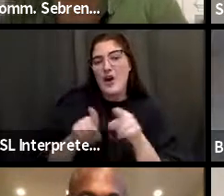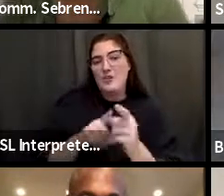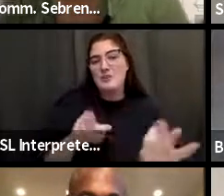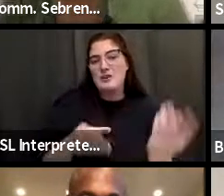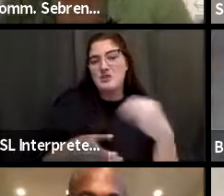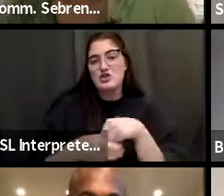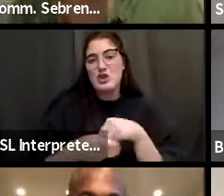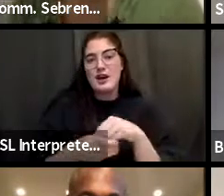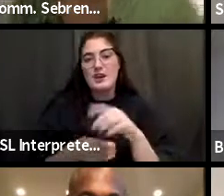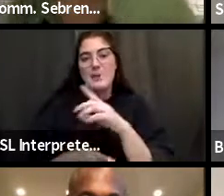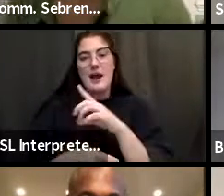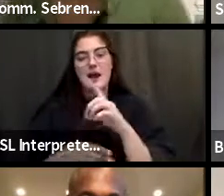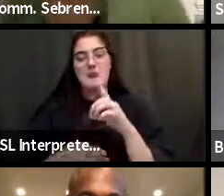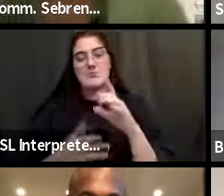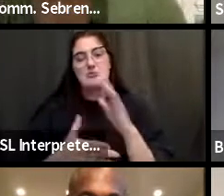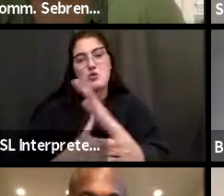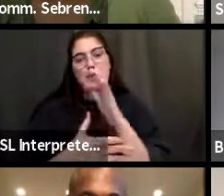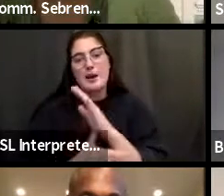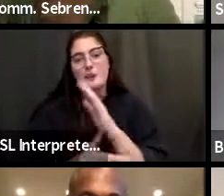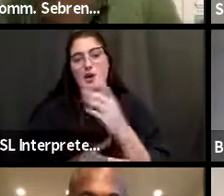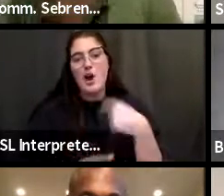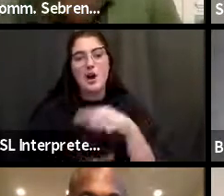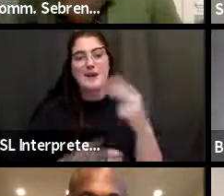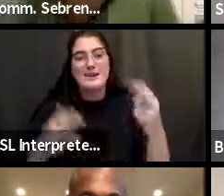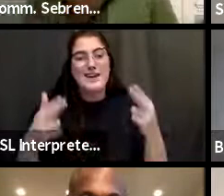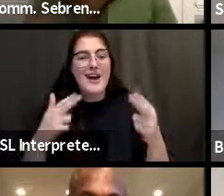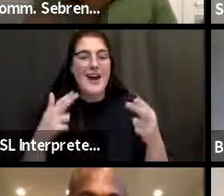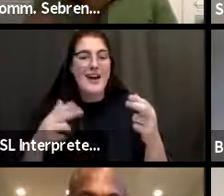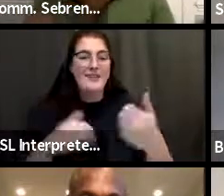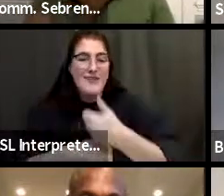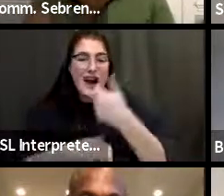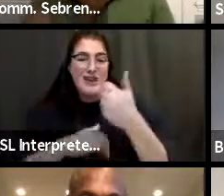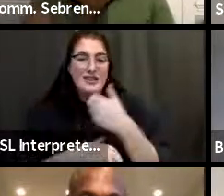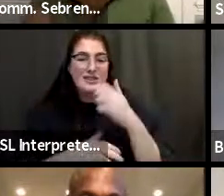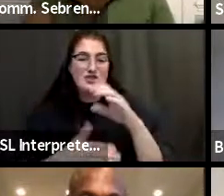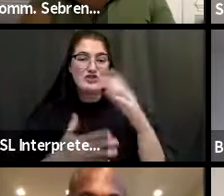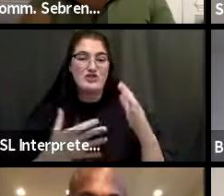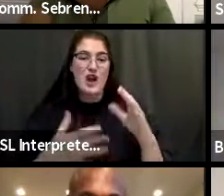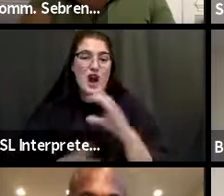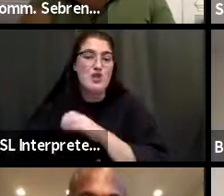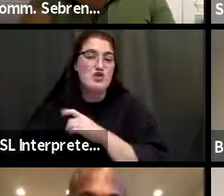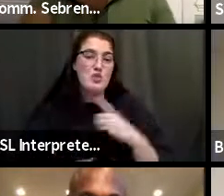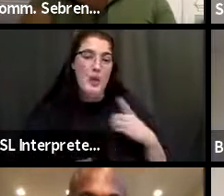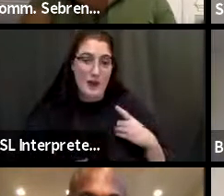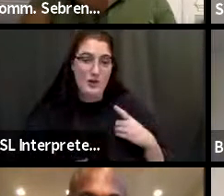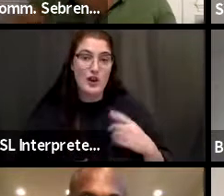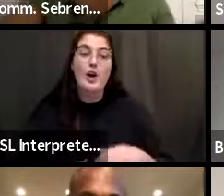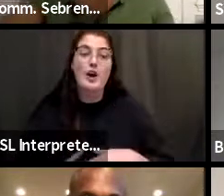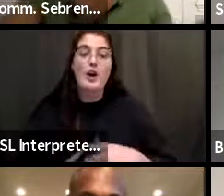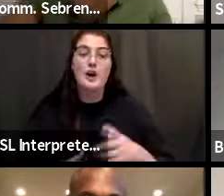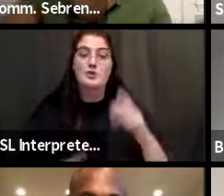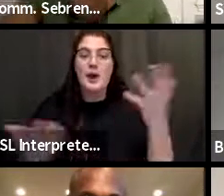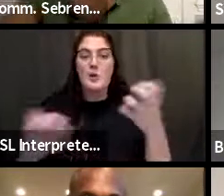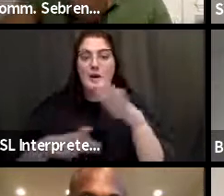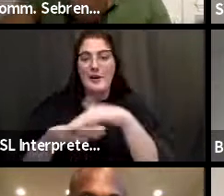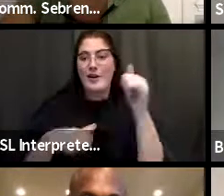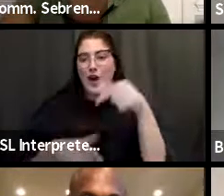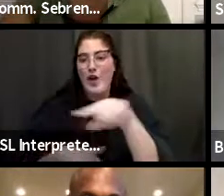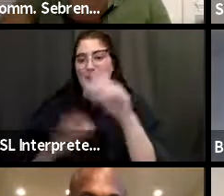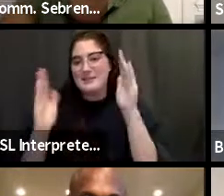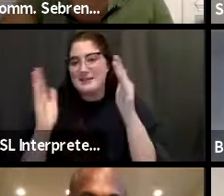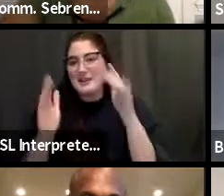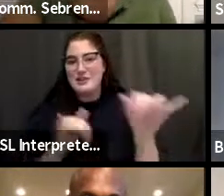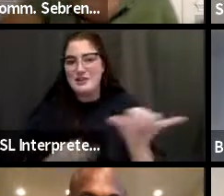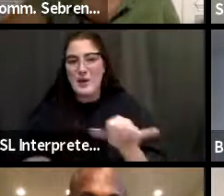Harley Harper, who's our gun violence director, as well as Director McFadden. So I just wanted to call those directors to attention as well who have joined